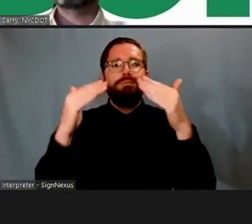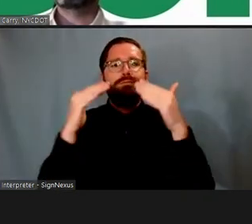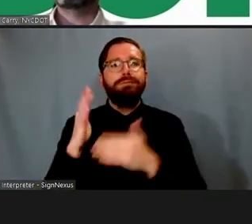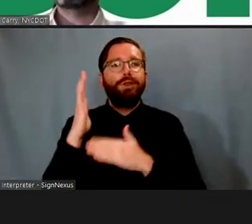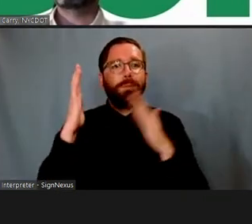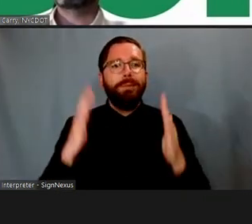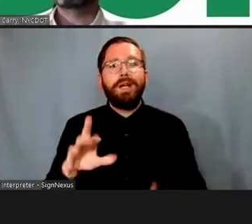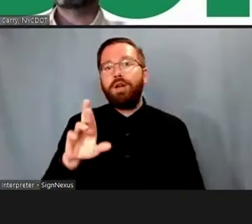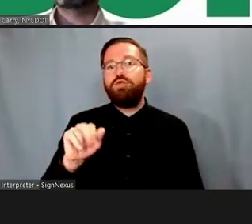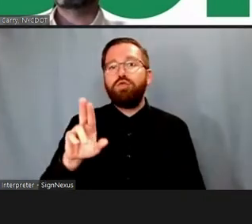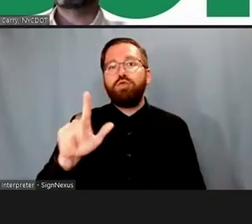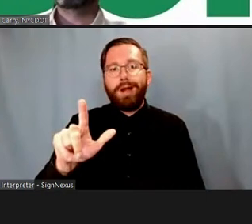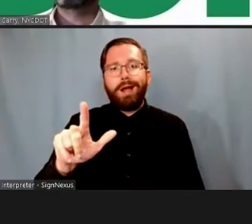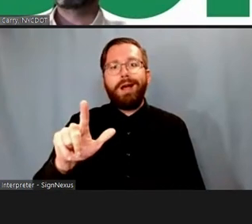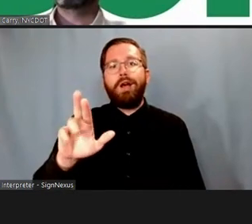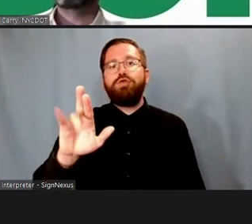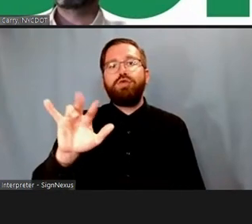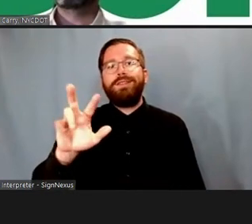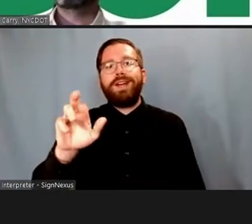raul rivera